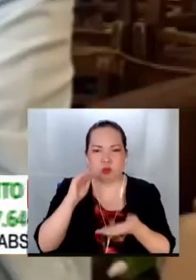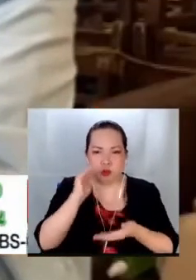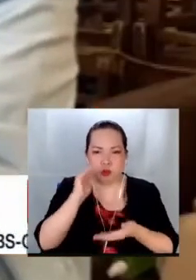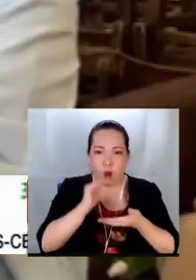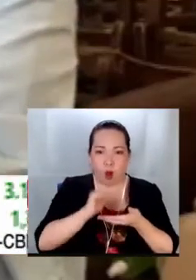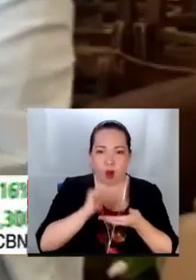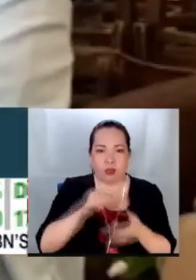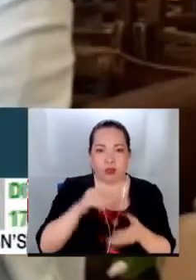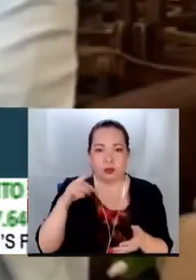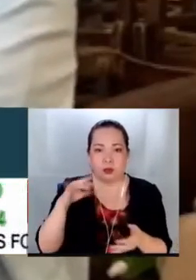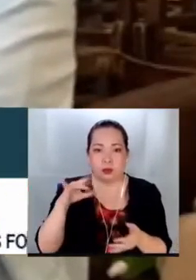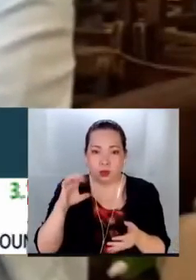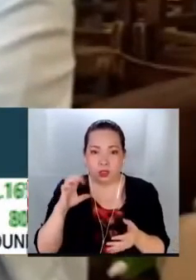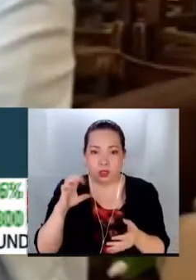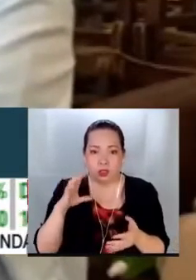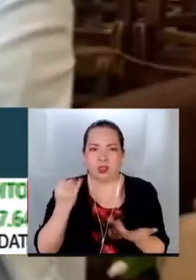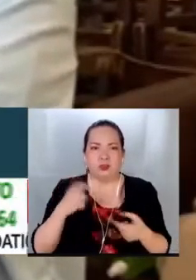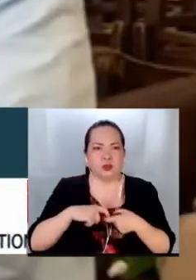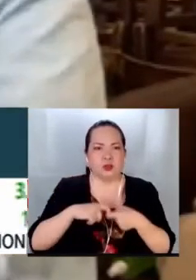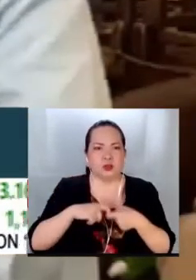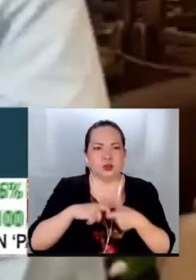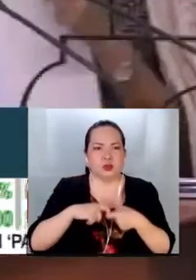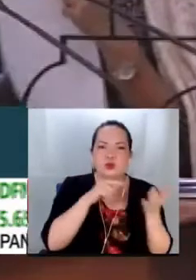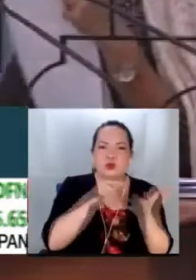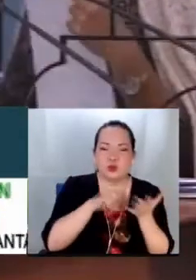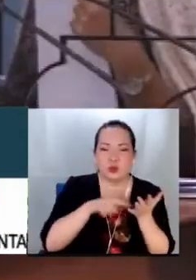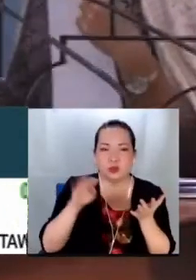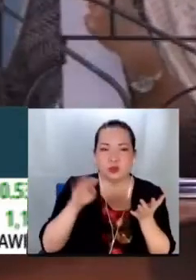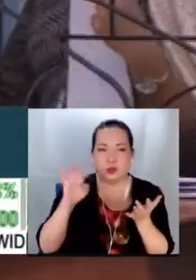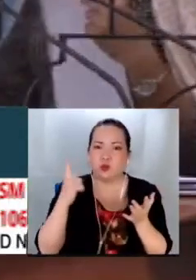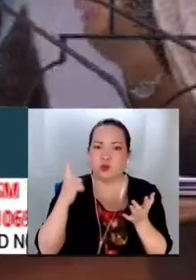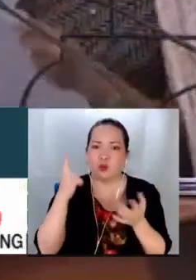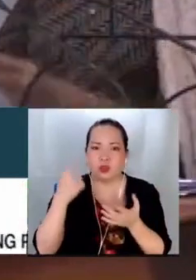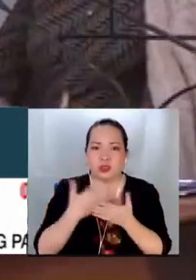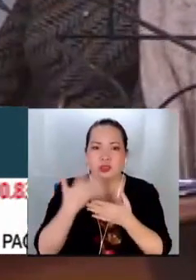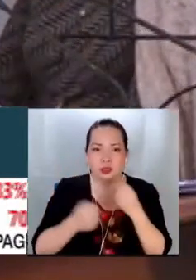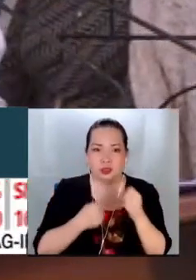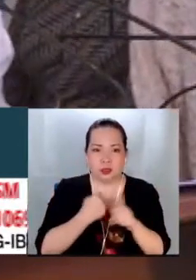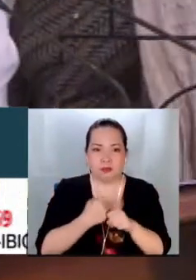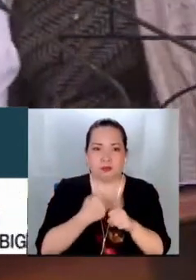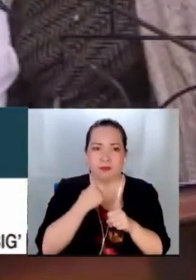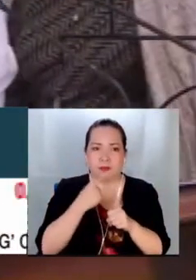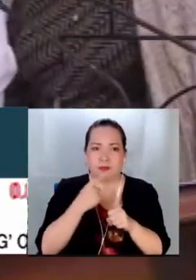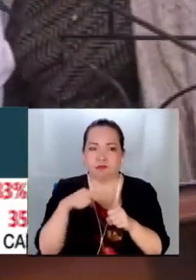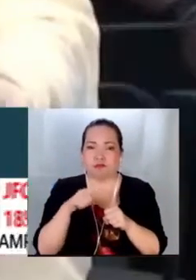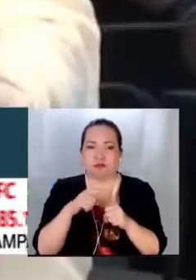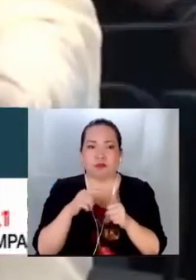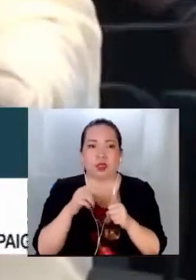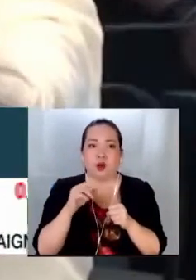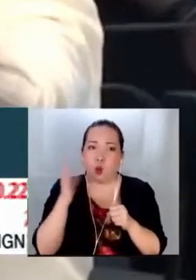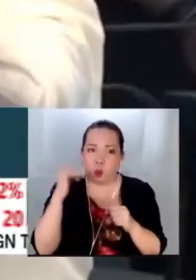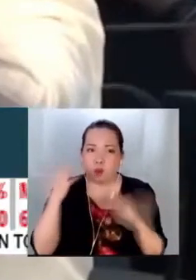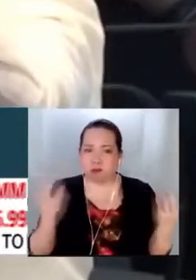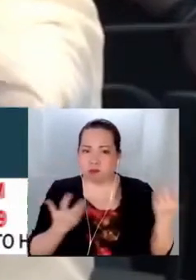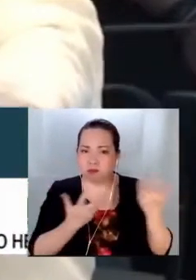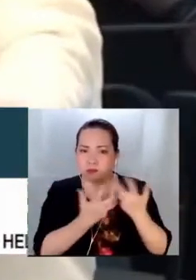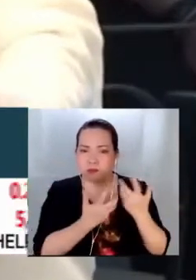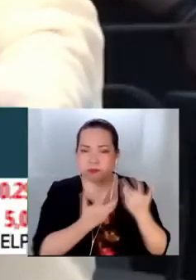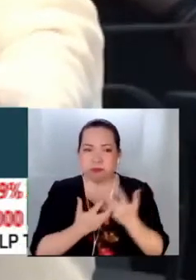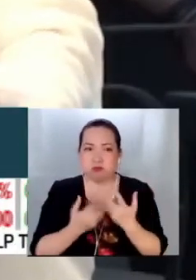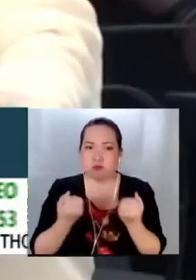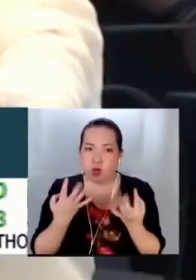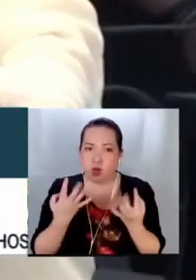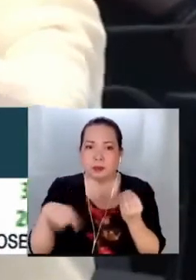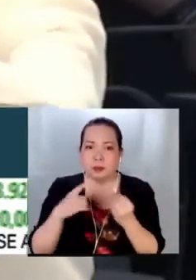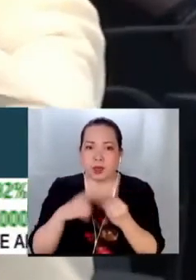for 1 year. Tugade says PMVICs should align their rates with those of private emission testing centers,